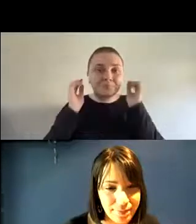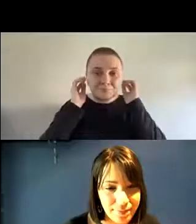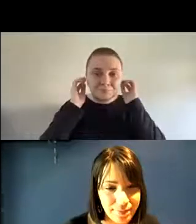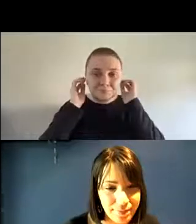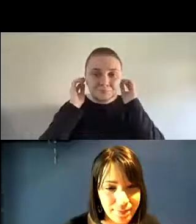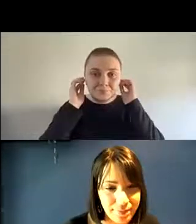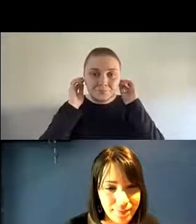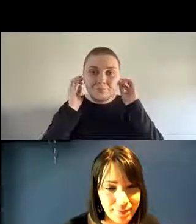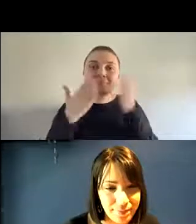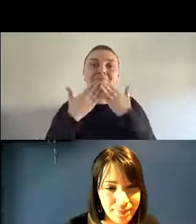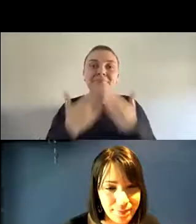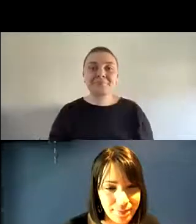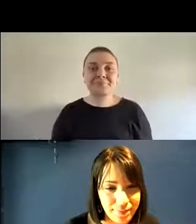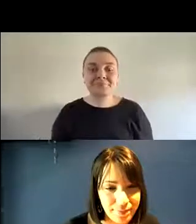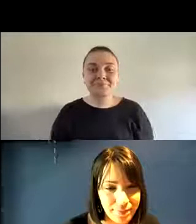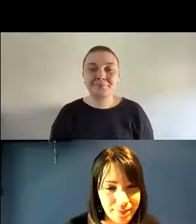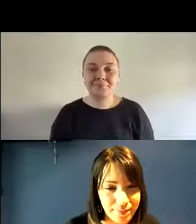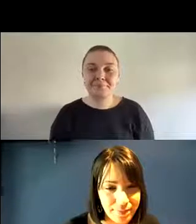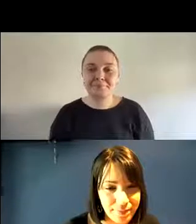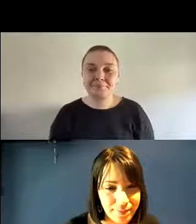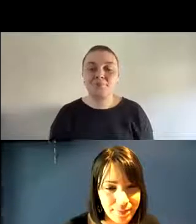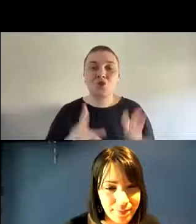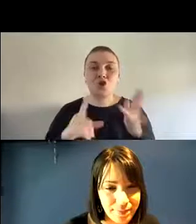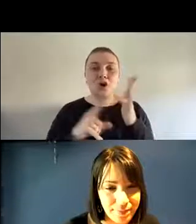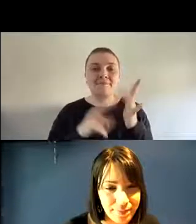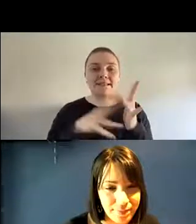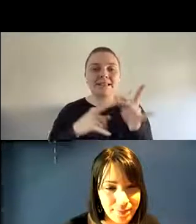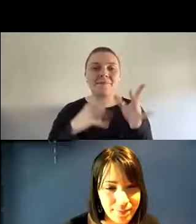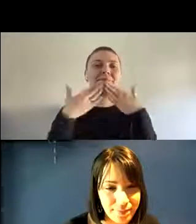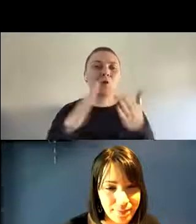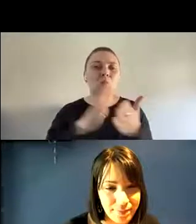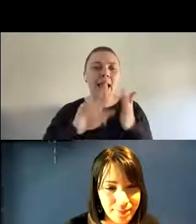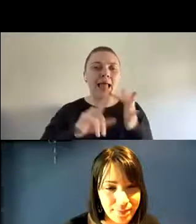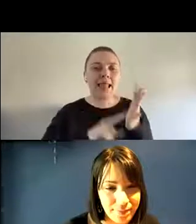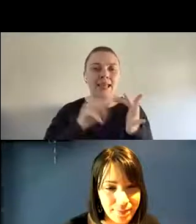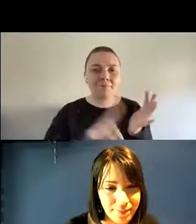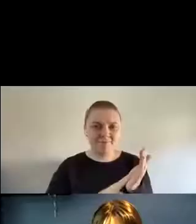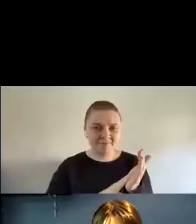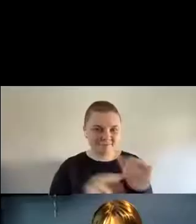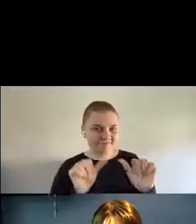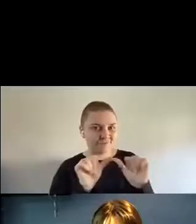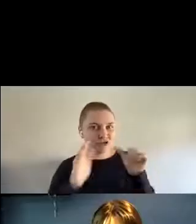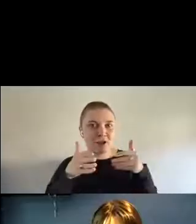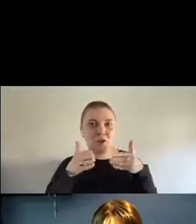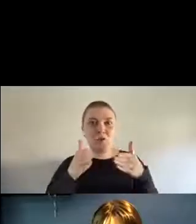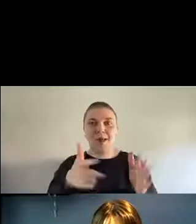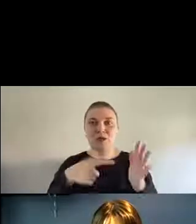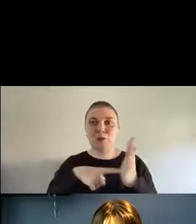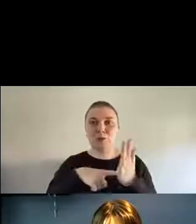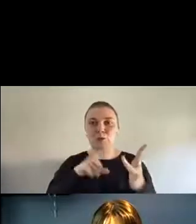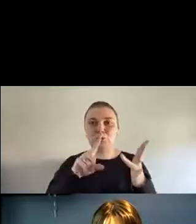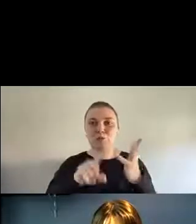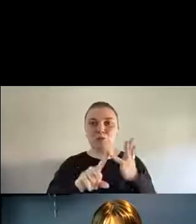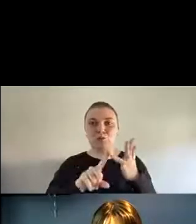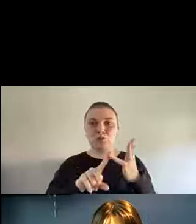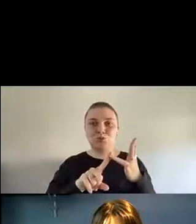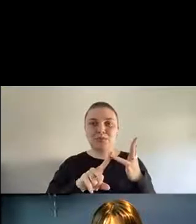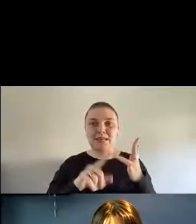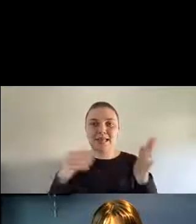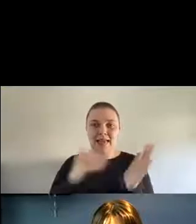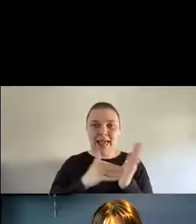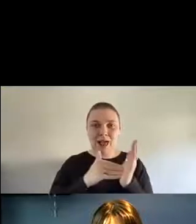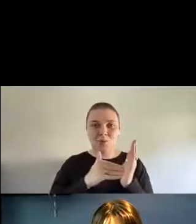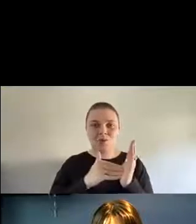Thank you. Thank you, Helen. That's a great way to come into our